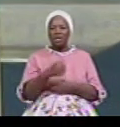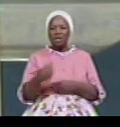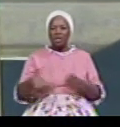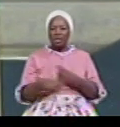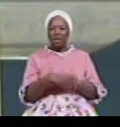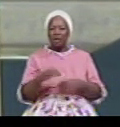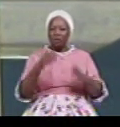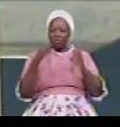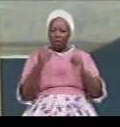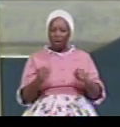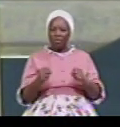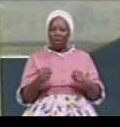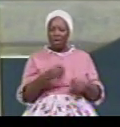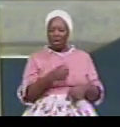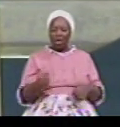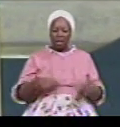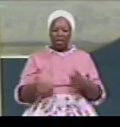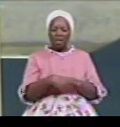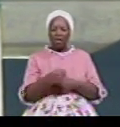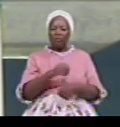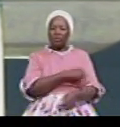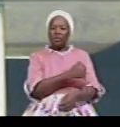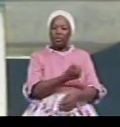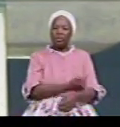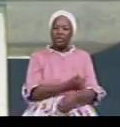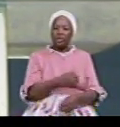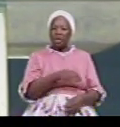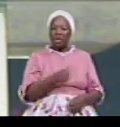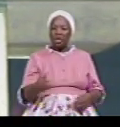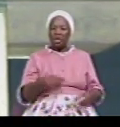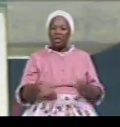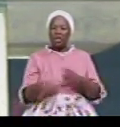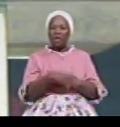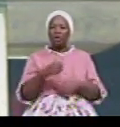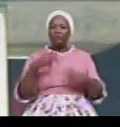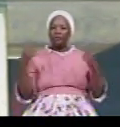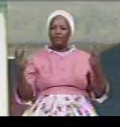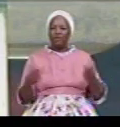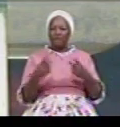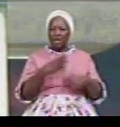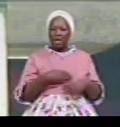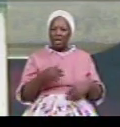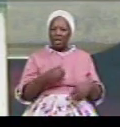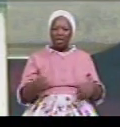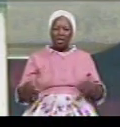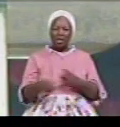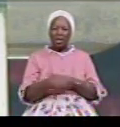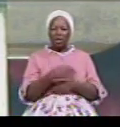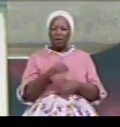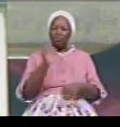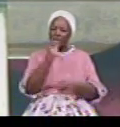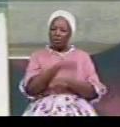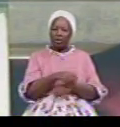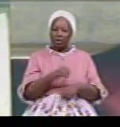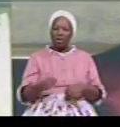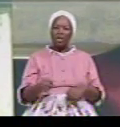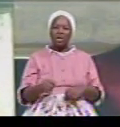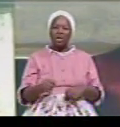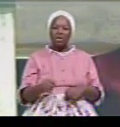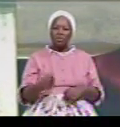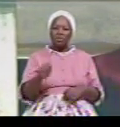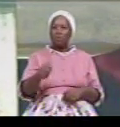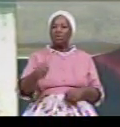power. A day of authority. A day of victory. And a day of overcoming. Resist